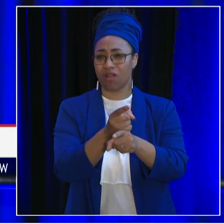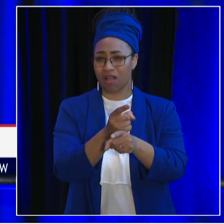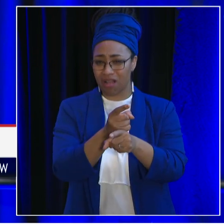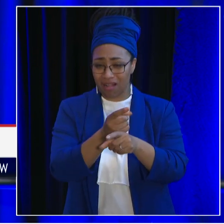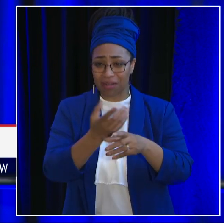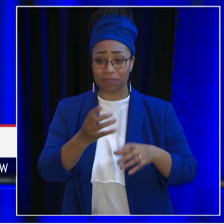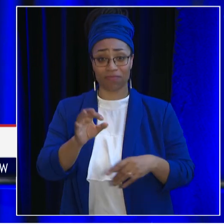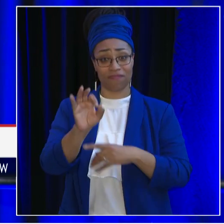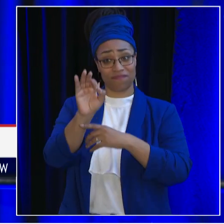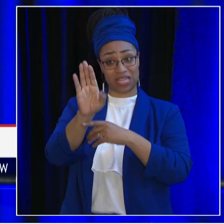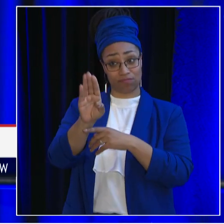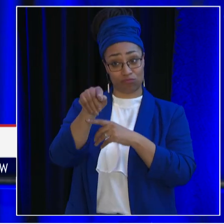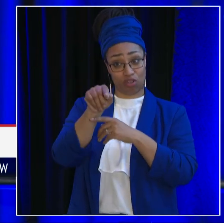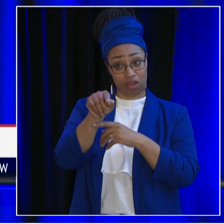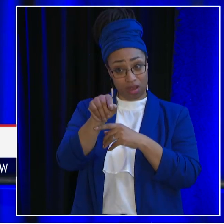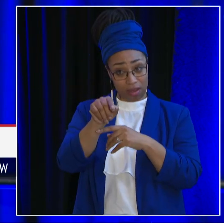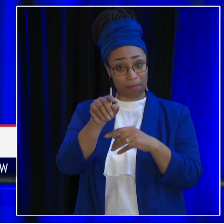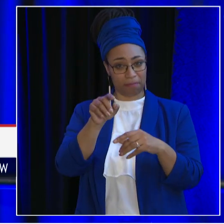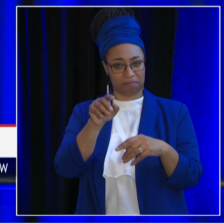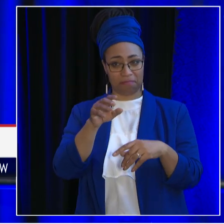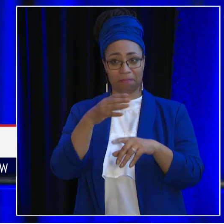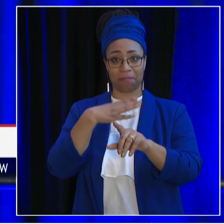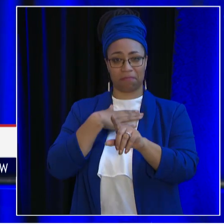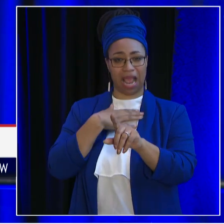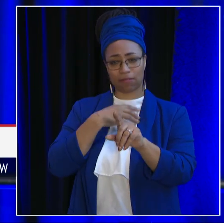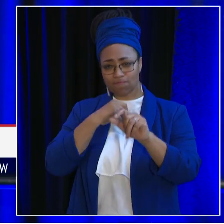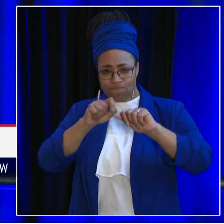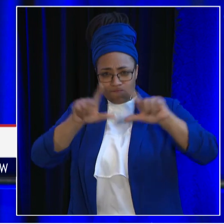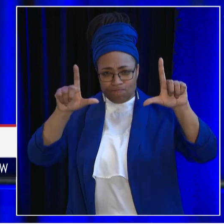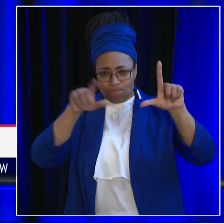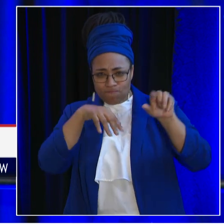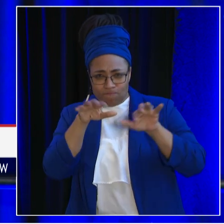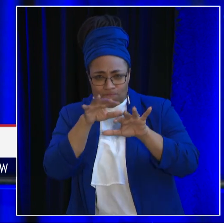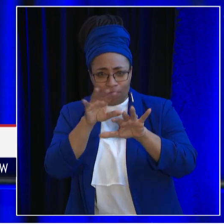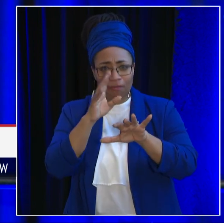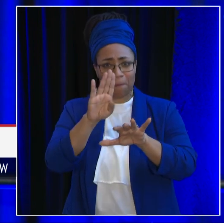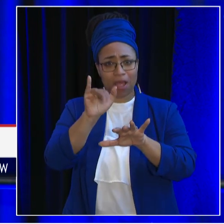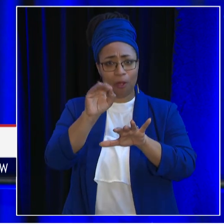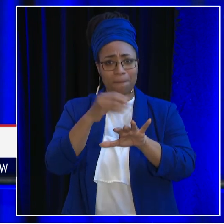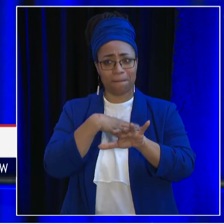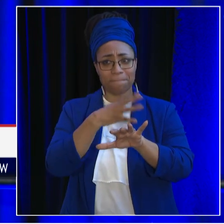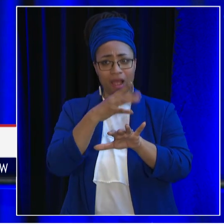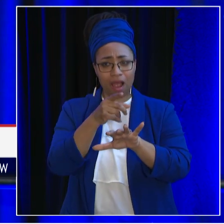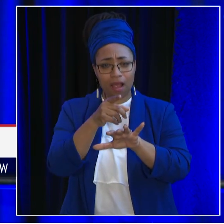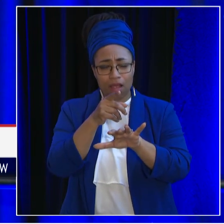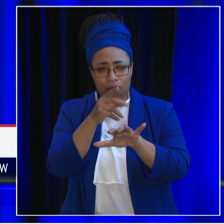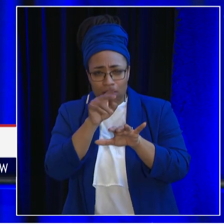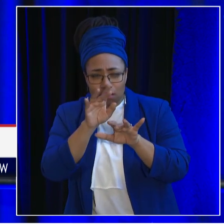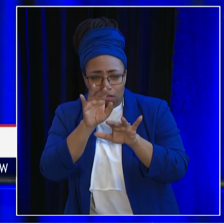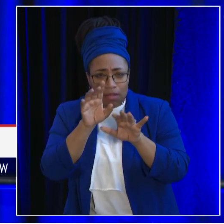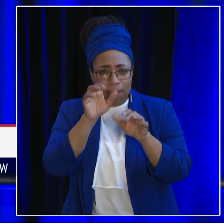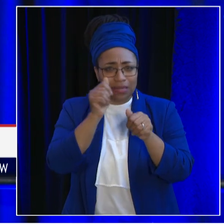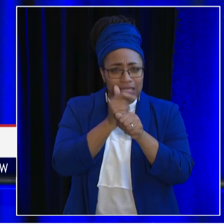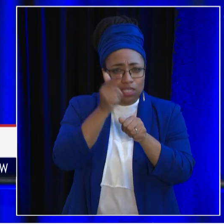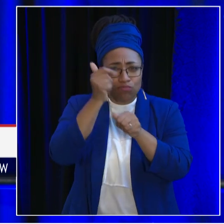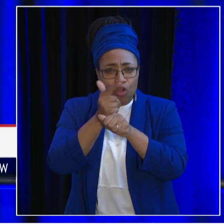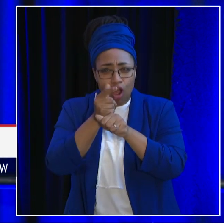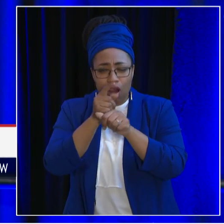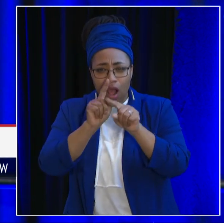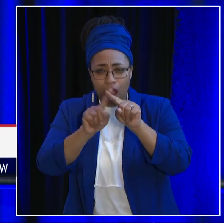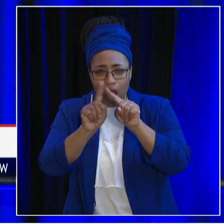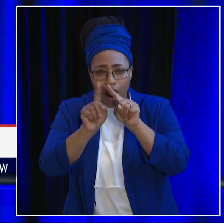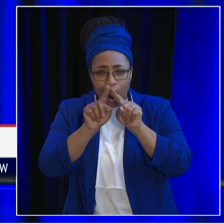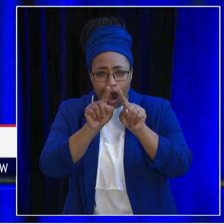mother. I go through, I'm looking at photos of my siblings, and I see we have a mutual friend. And